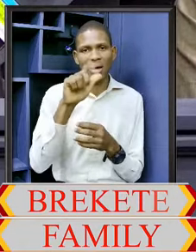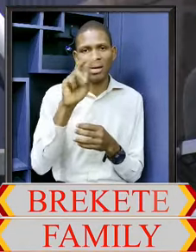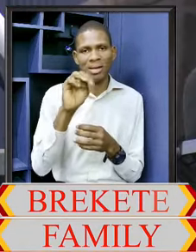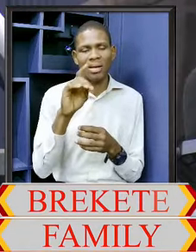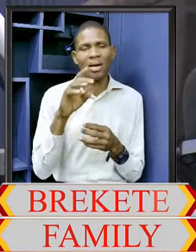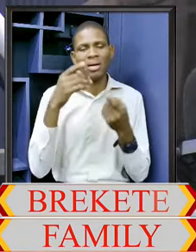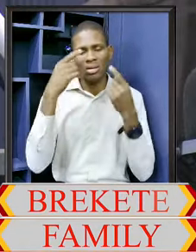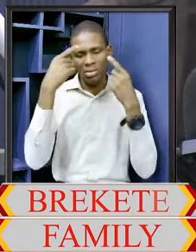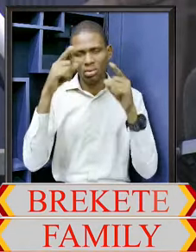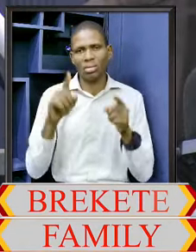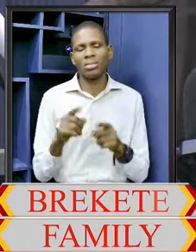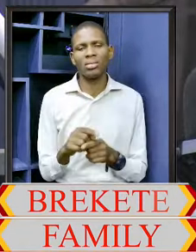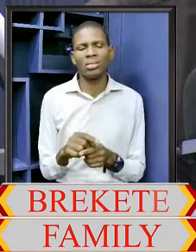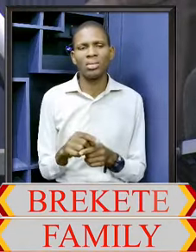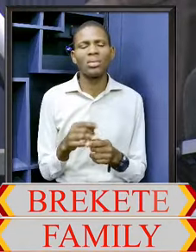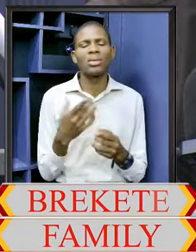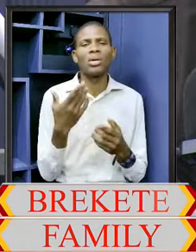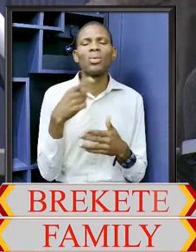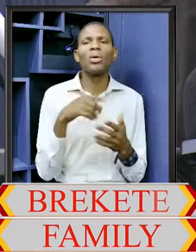if you are very connected to God?